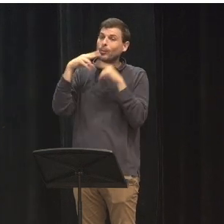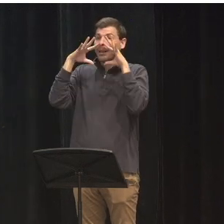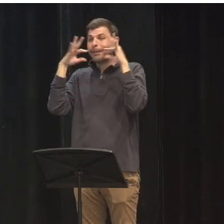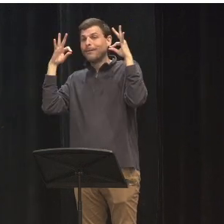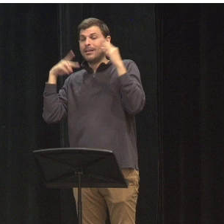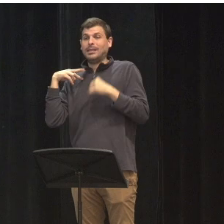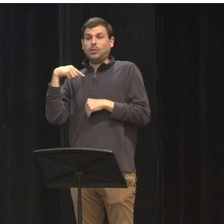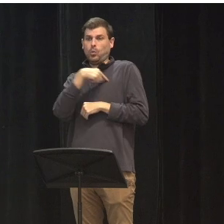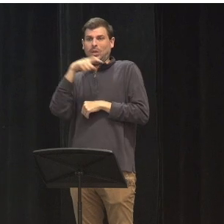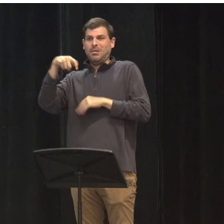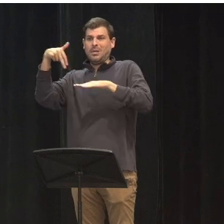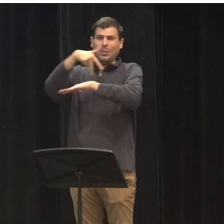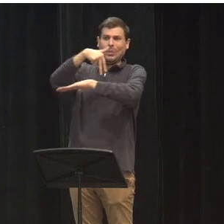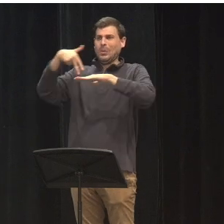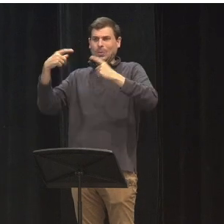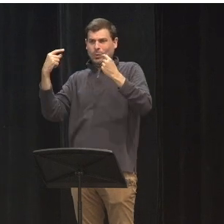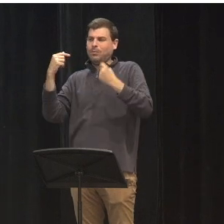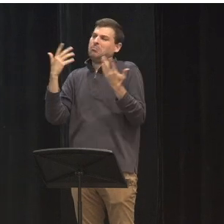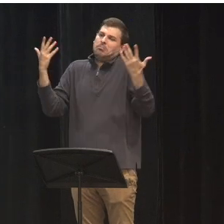get in and out of the area. Thank you.